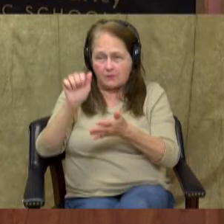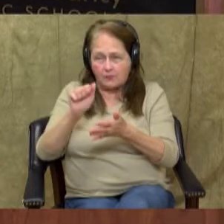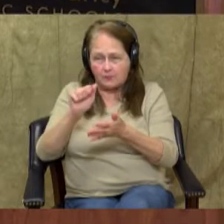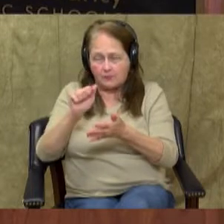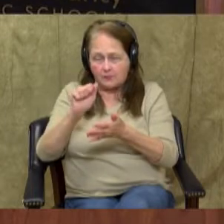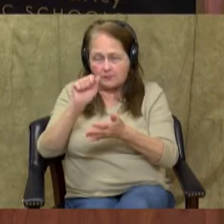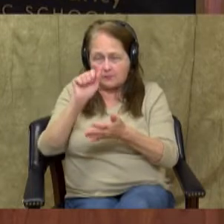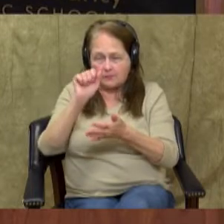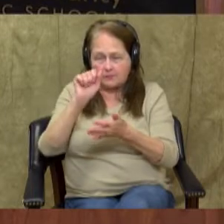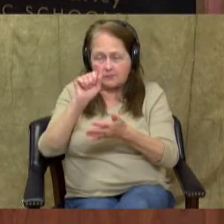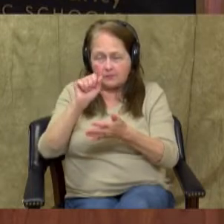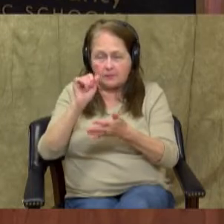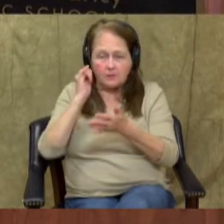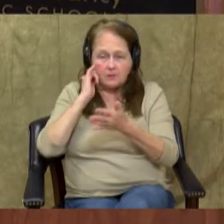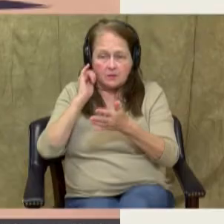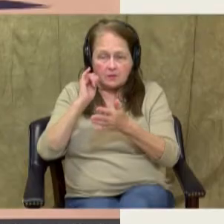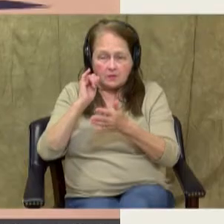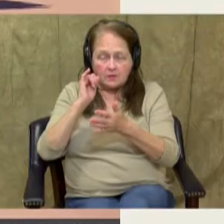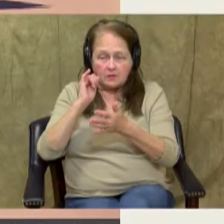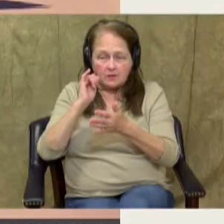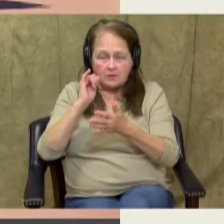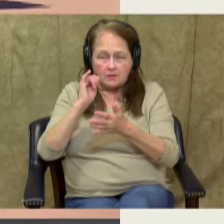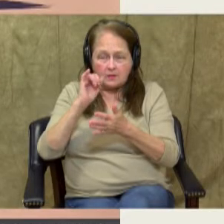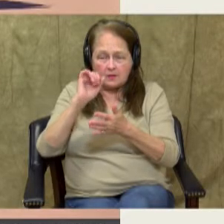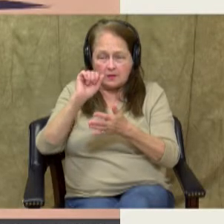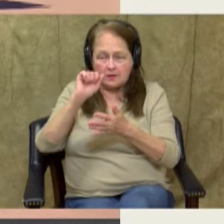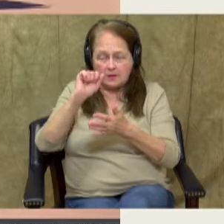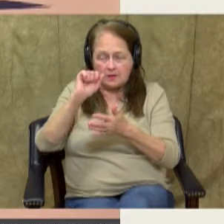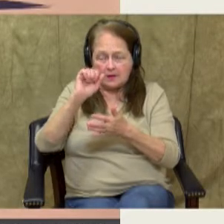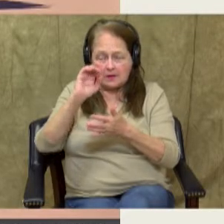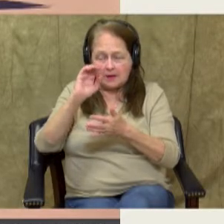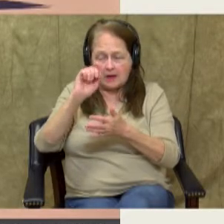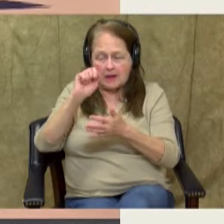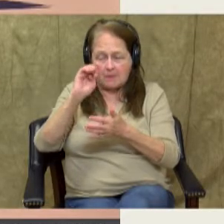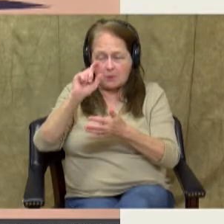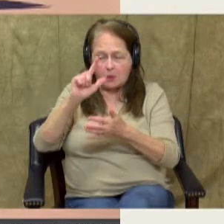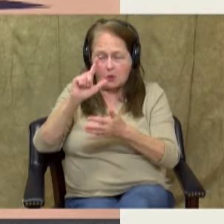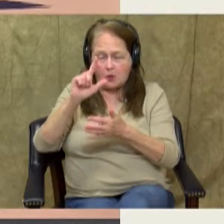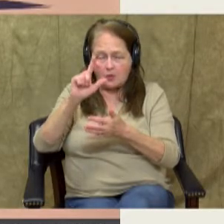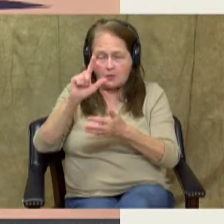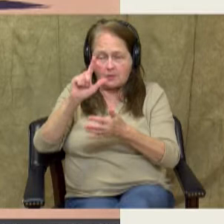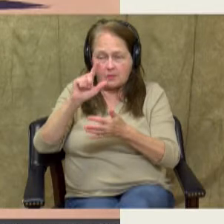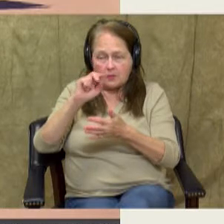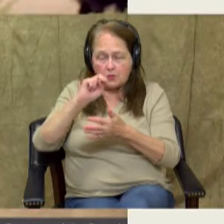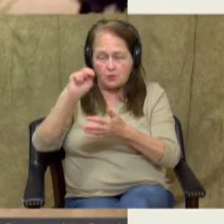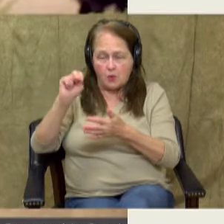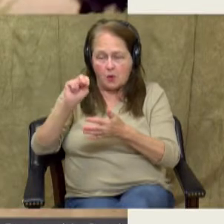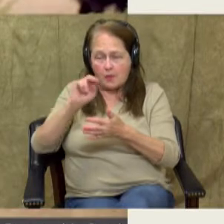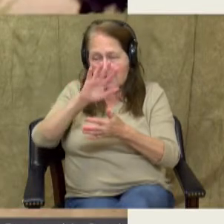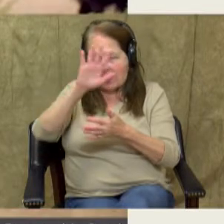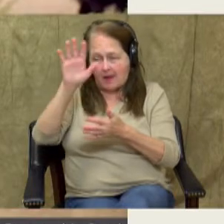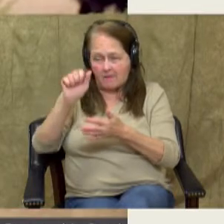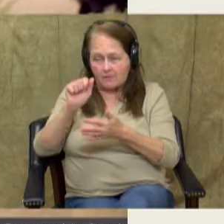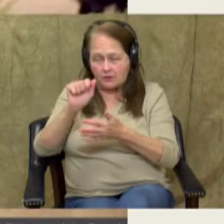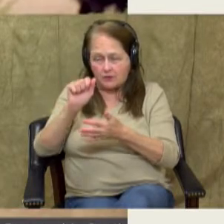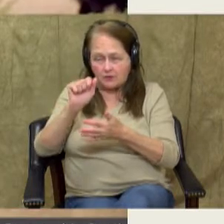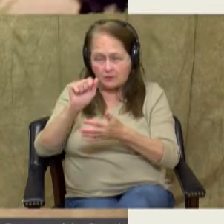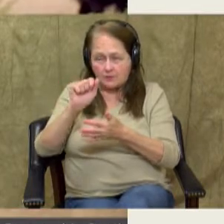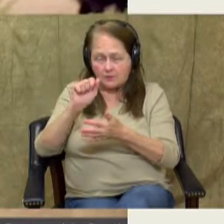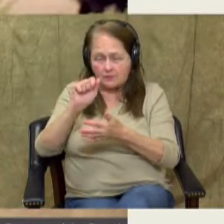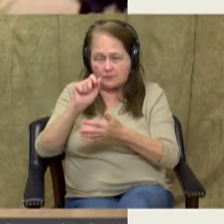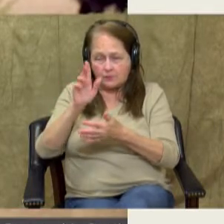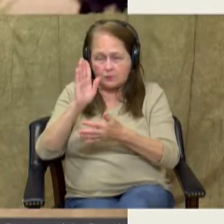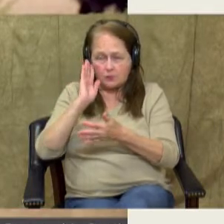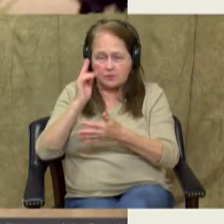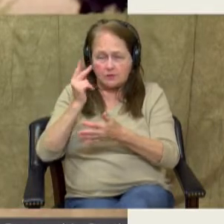the Tuaregs, who do the camel caravans across the North African desert. You also see